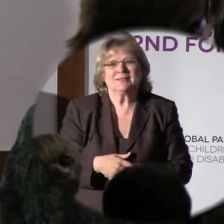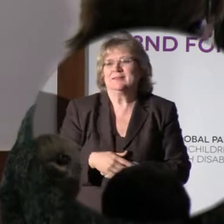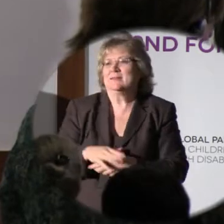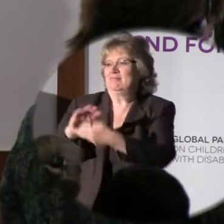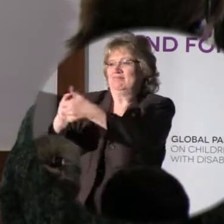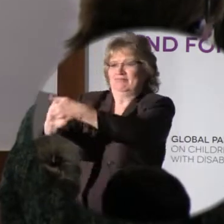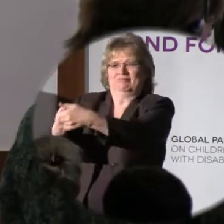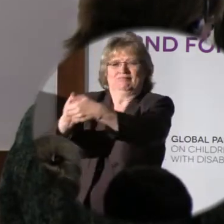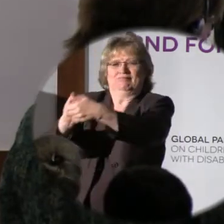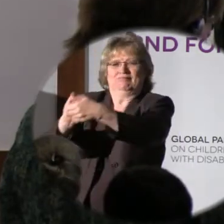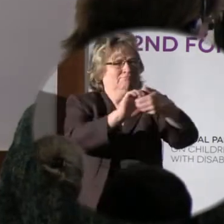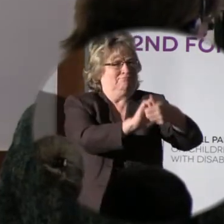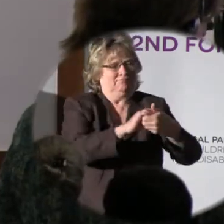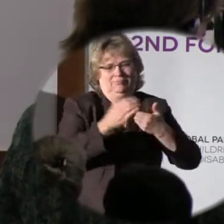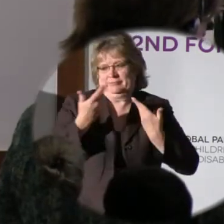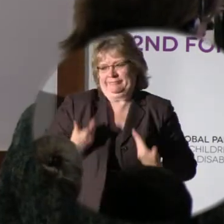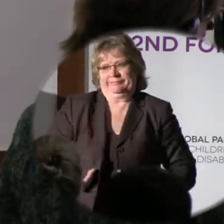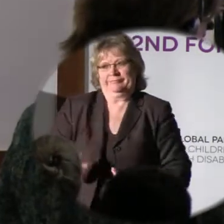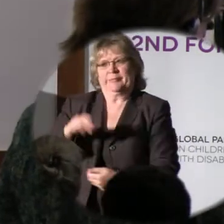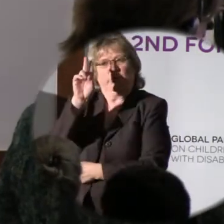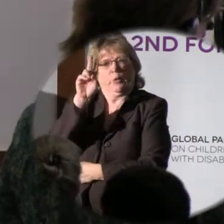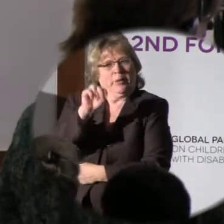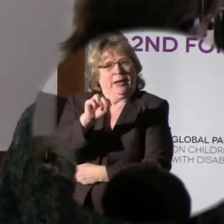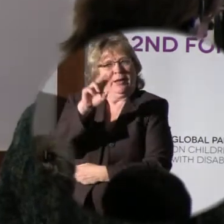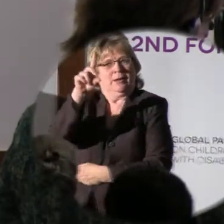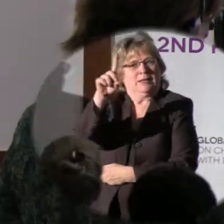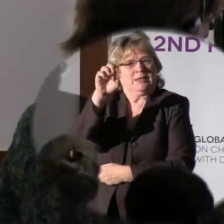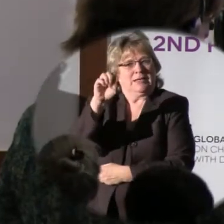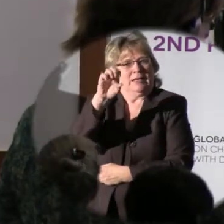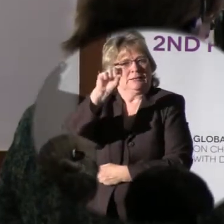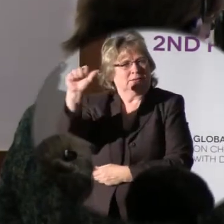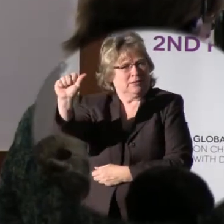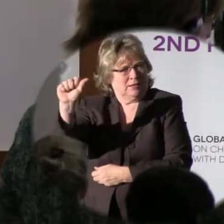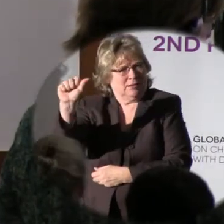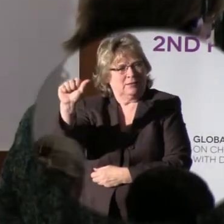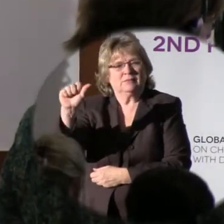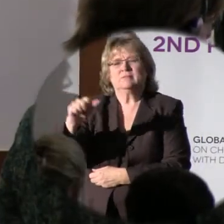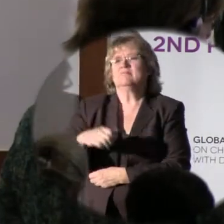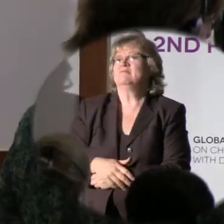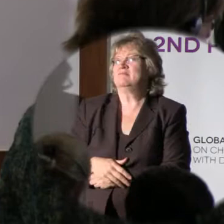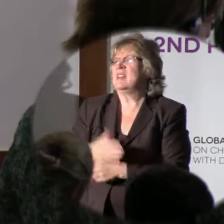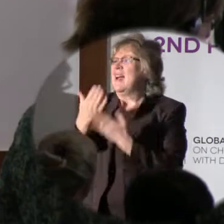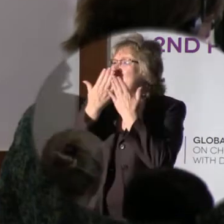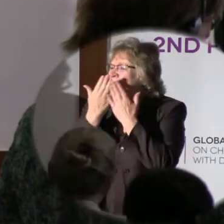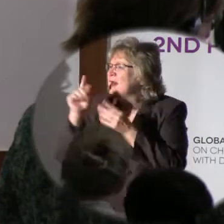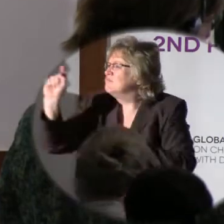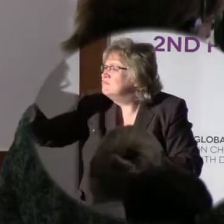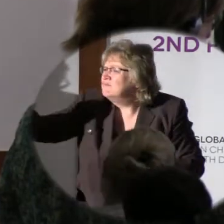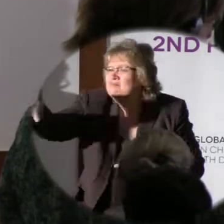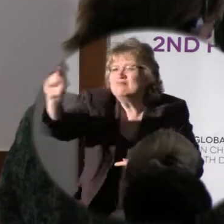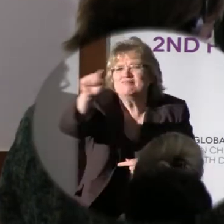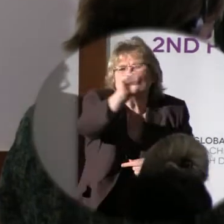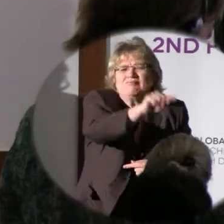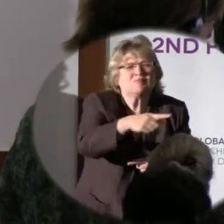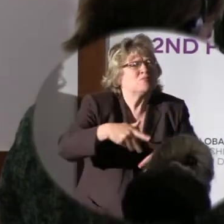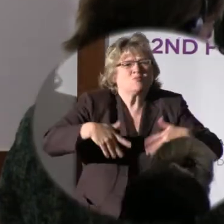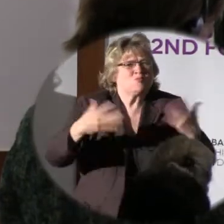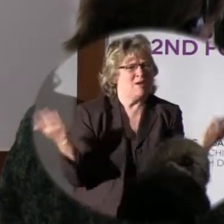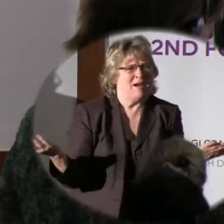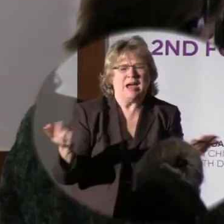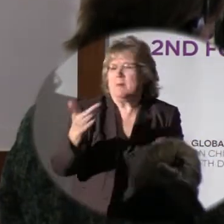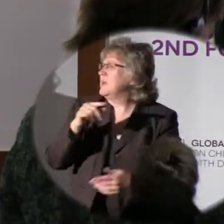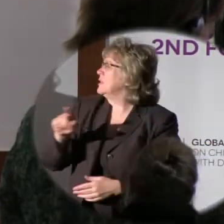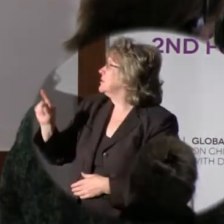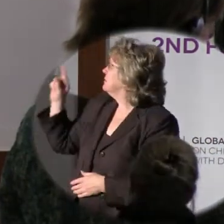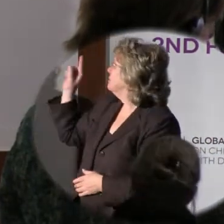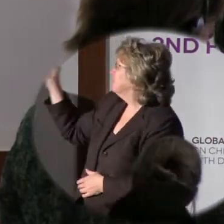as DESA, I thank you for joining us today to launch the publication Towards an